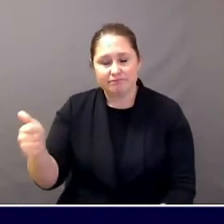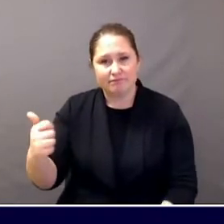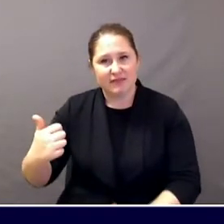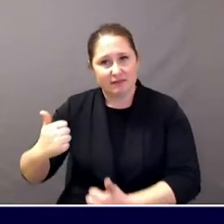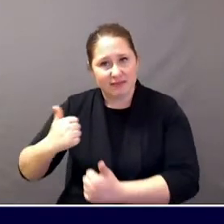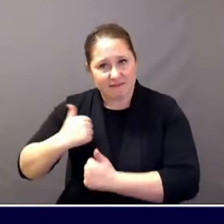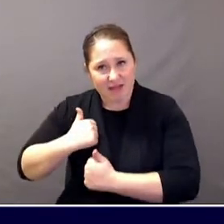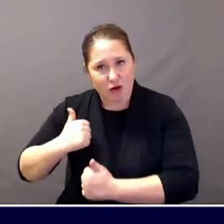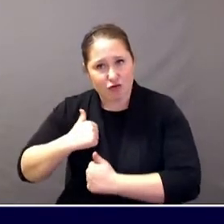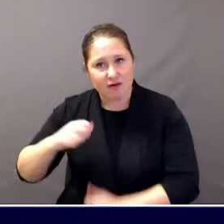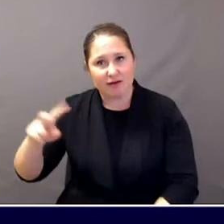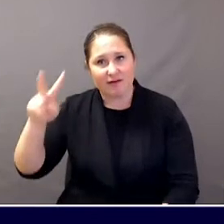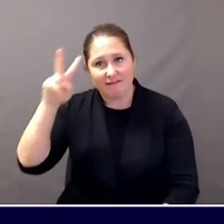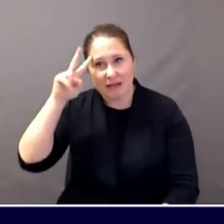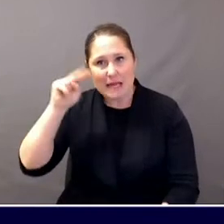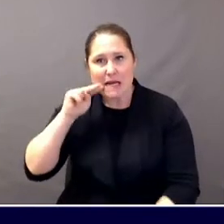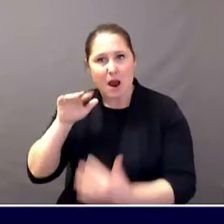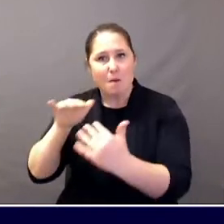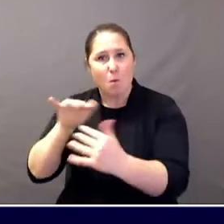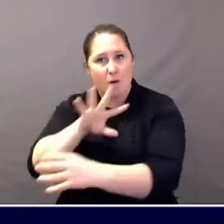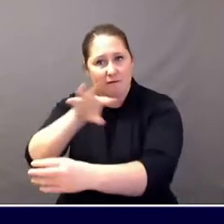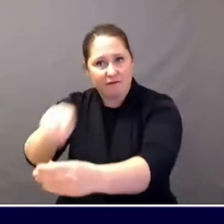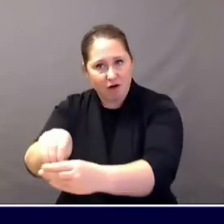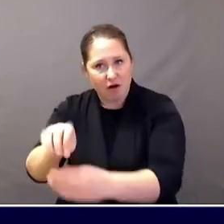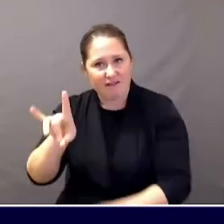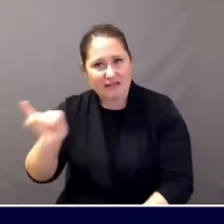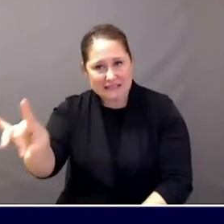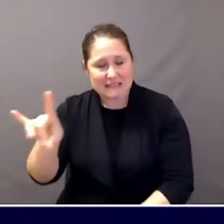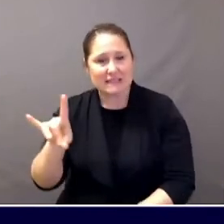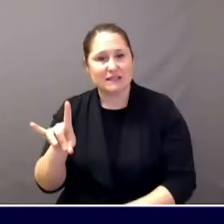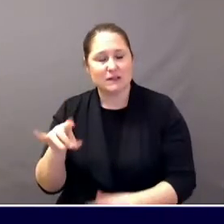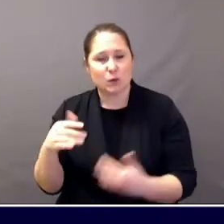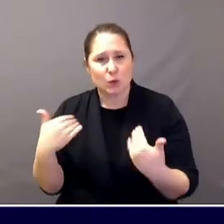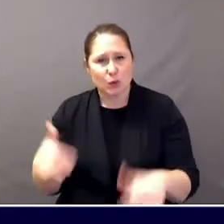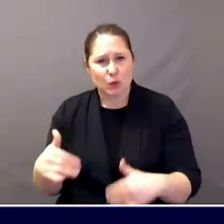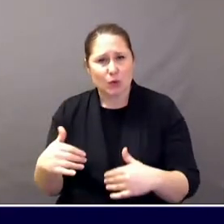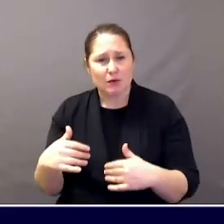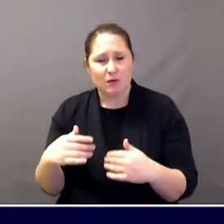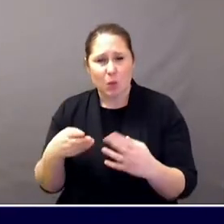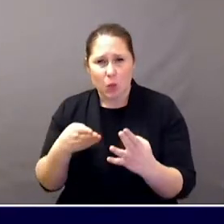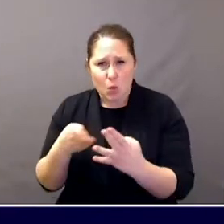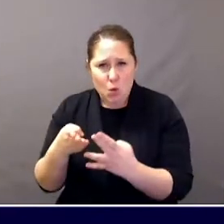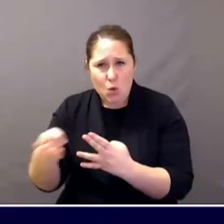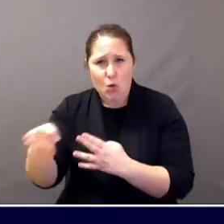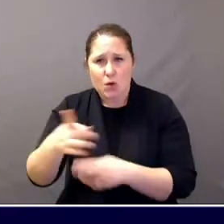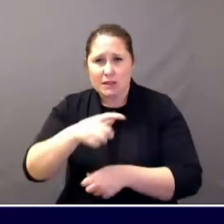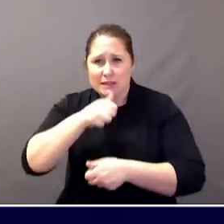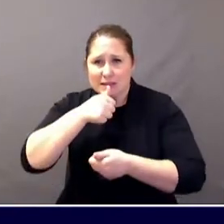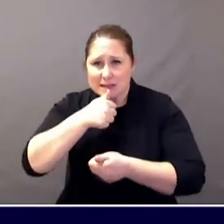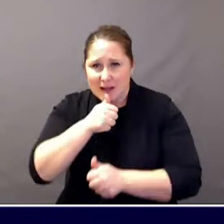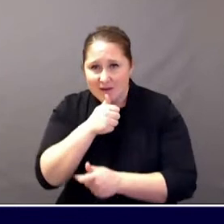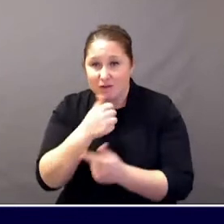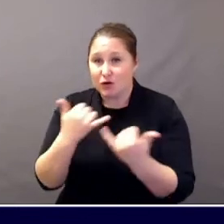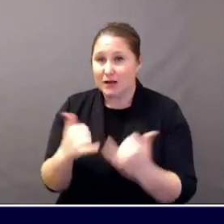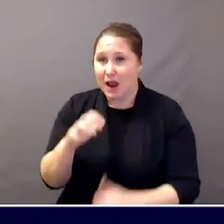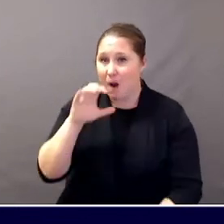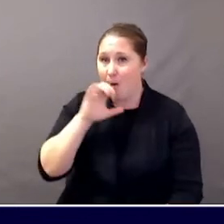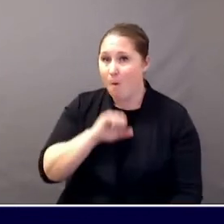Vietnam, served tours of duty, and fought and suffered, and now are of that age